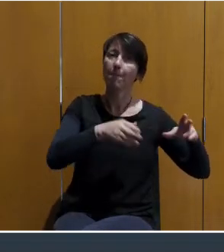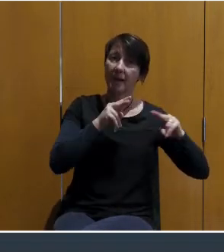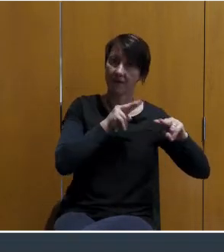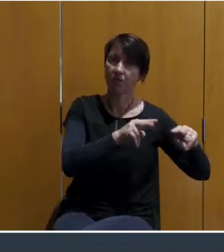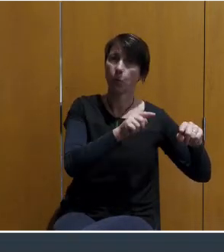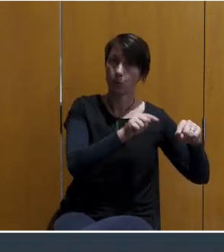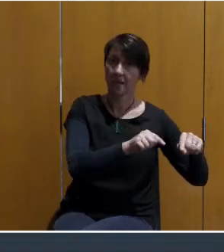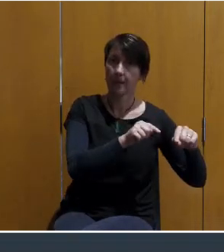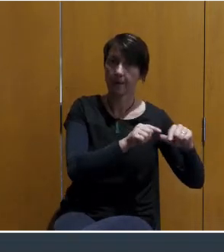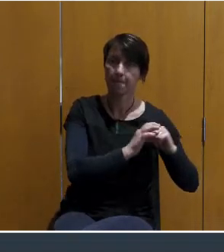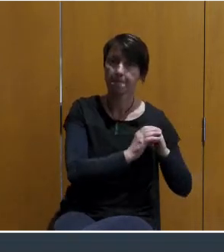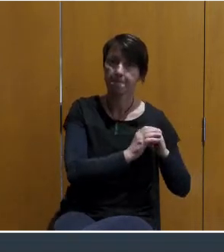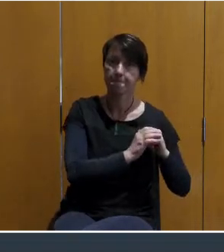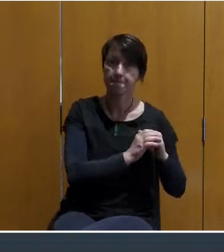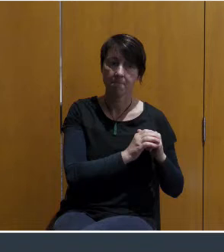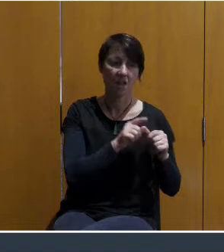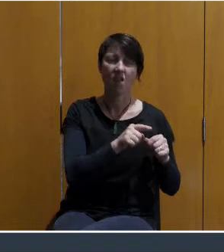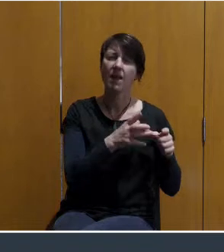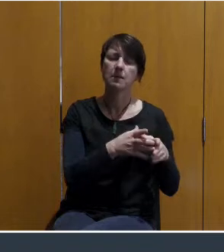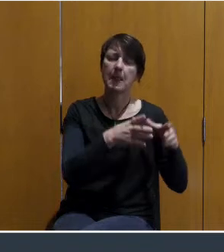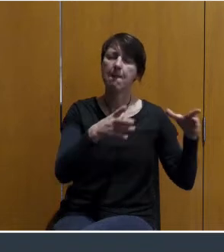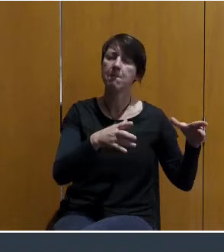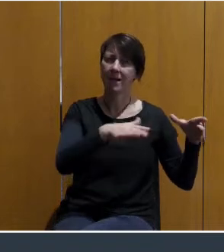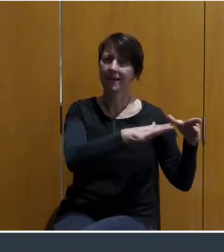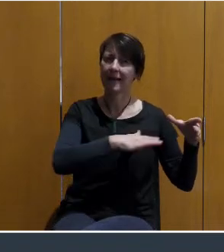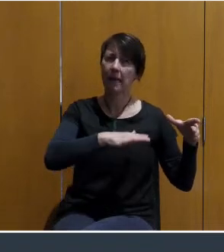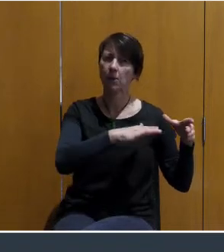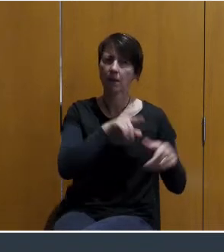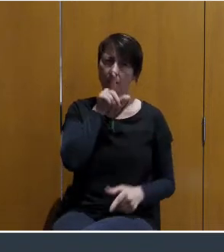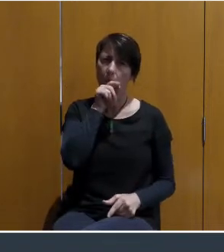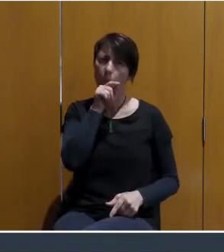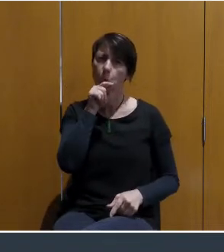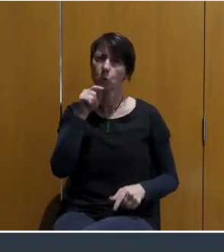there's it's one of the main areas for breeding.